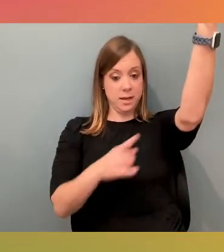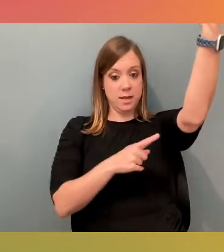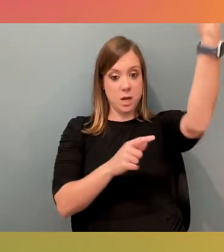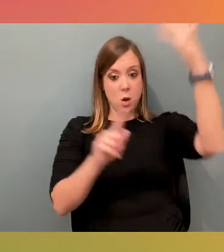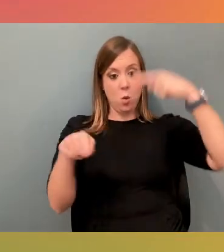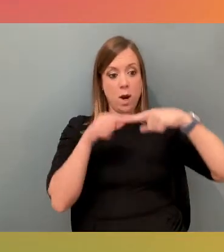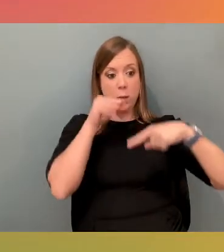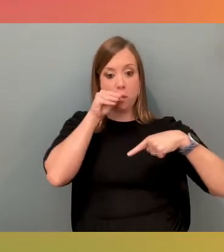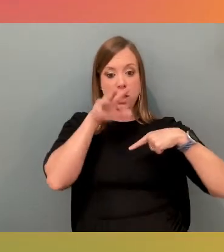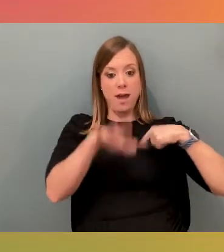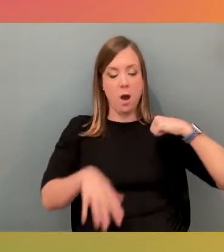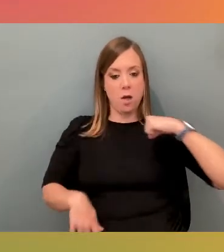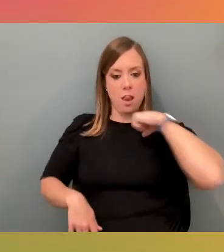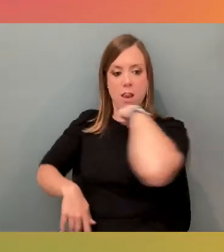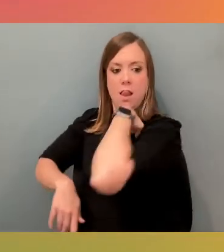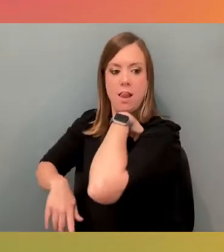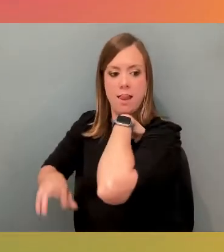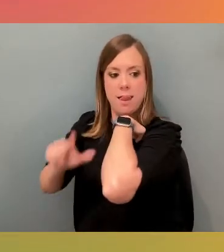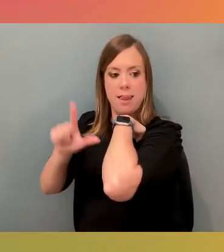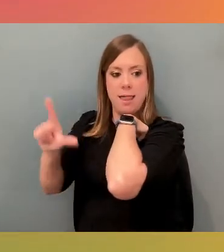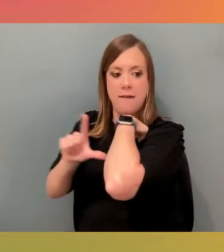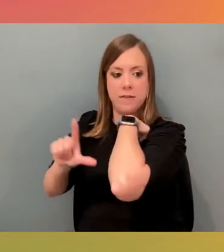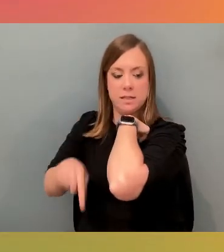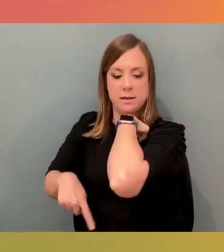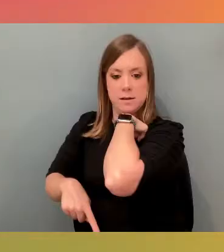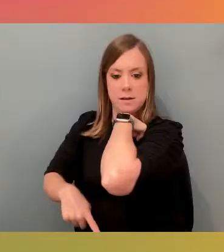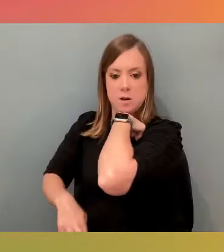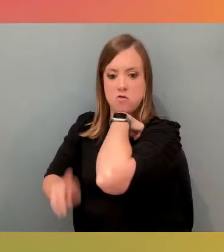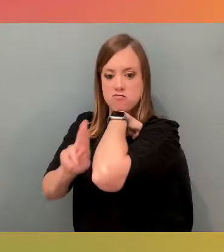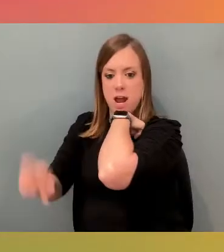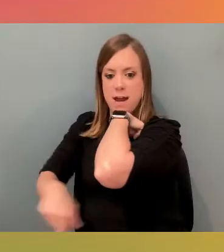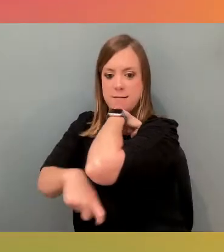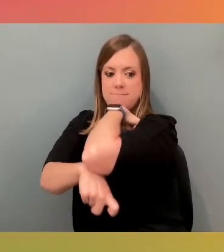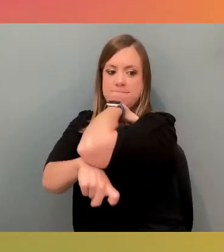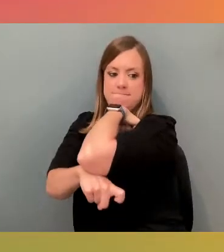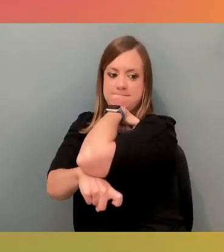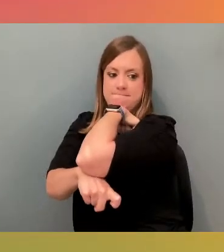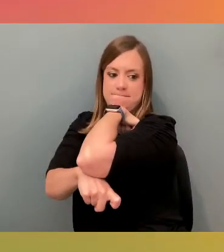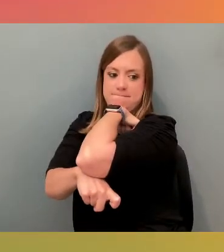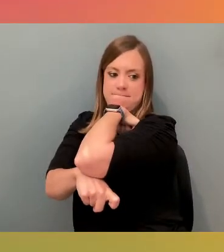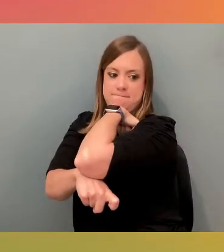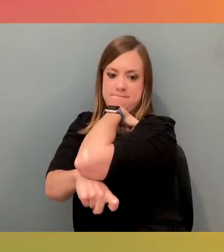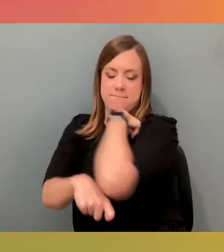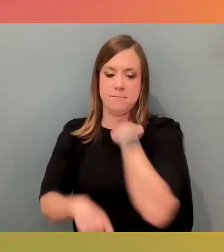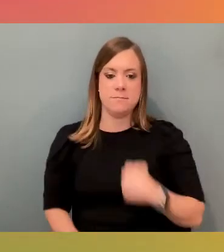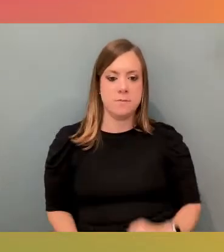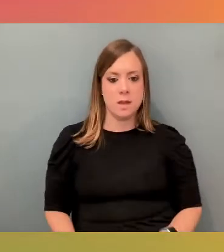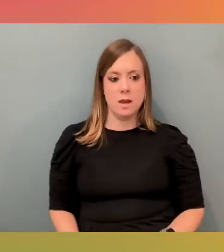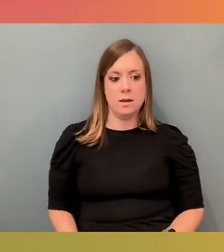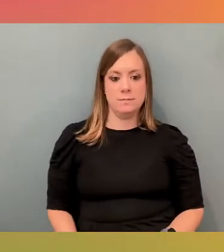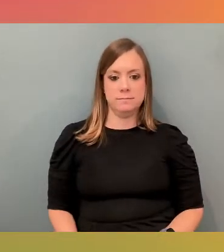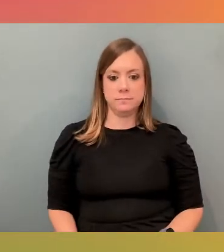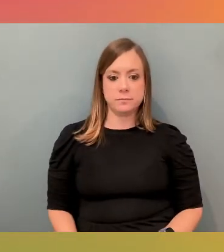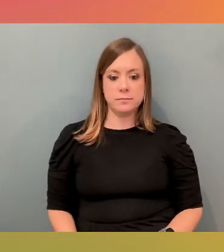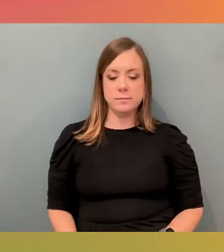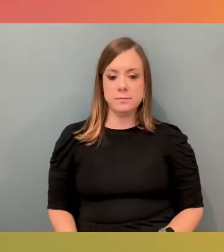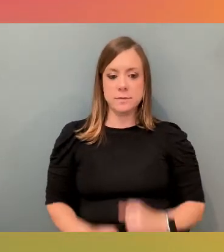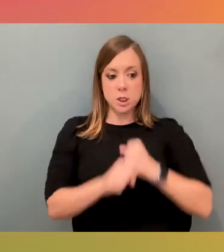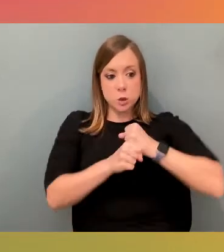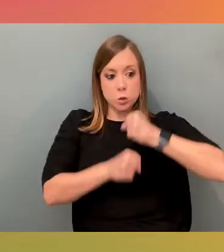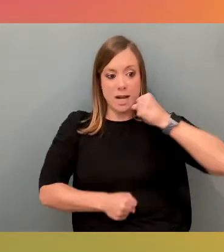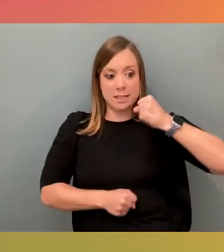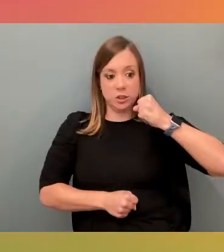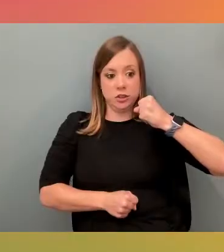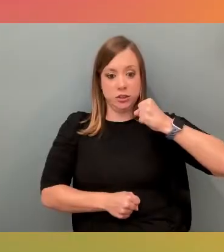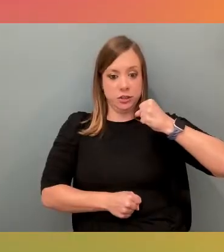the left elbow to the outside of the right knee. Breathing in, reach the crown of your head up, find length in the spine,